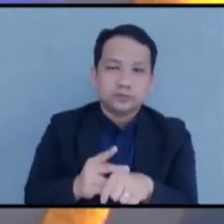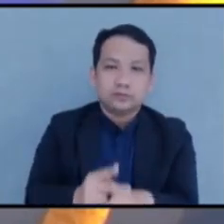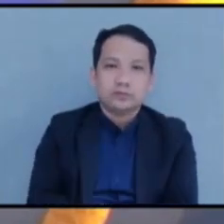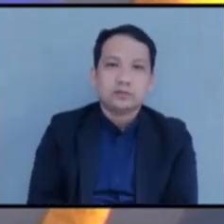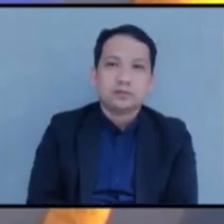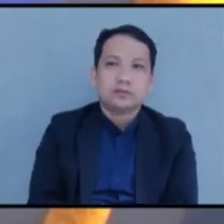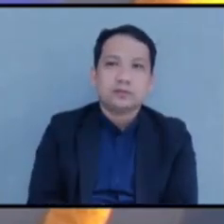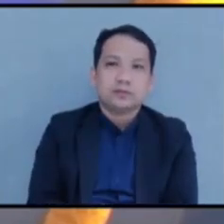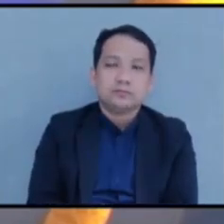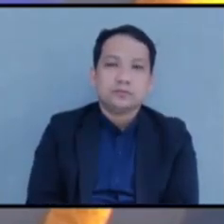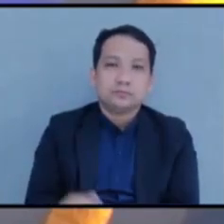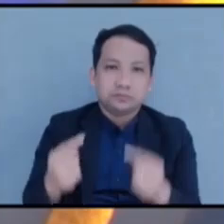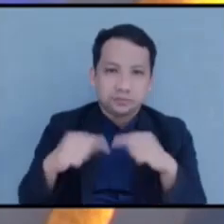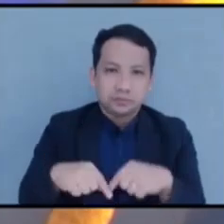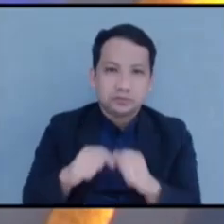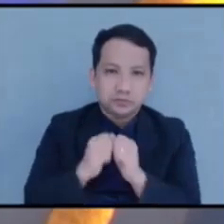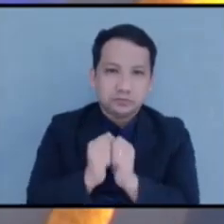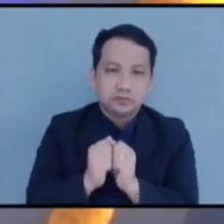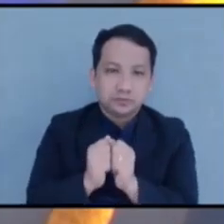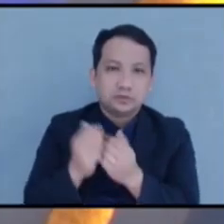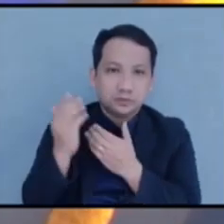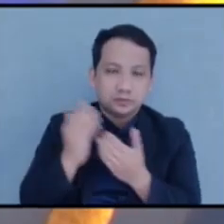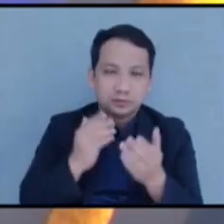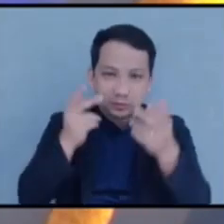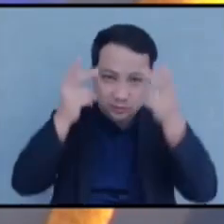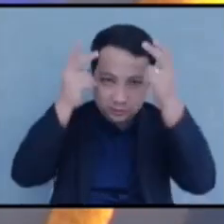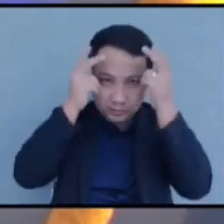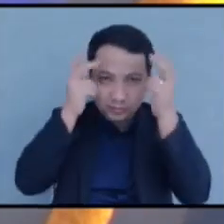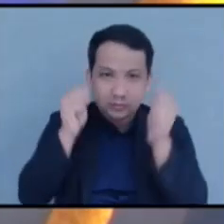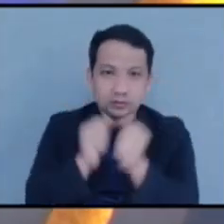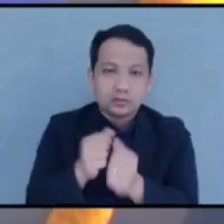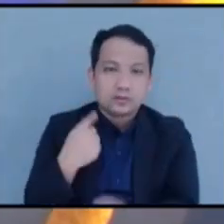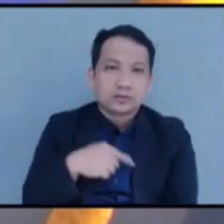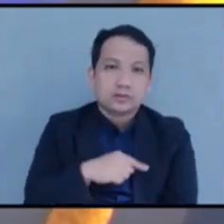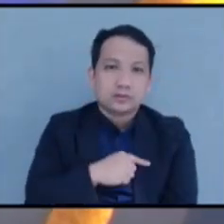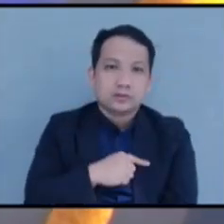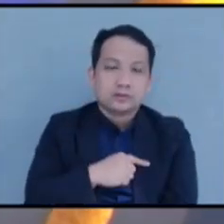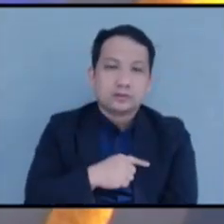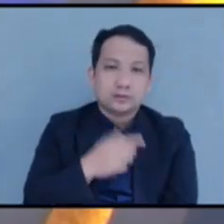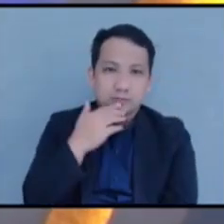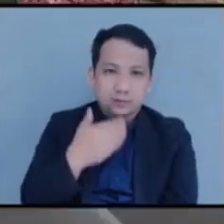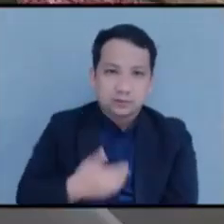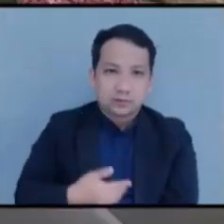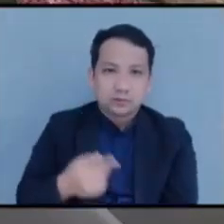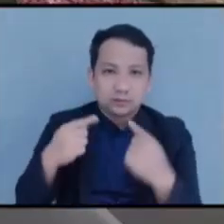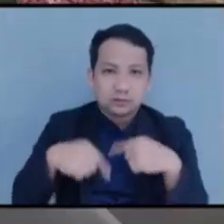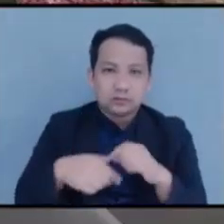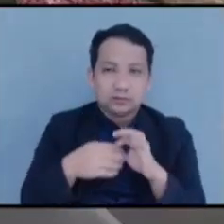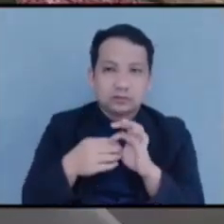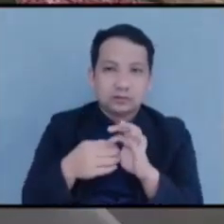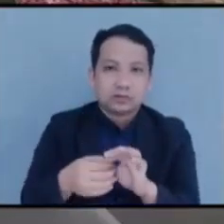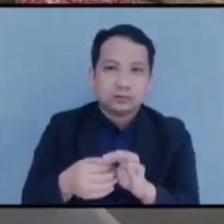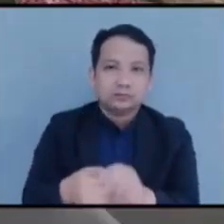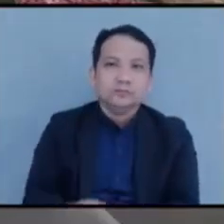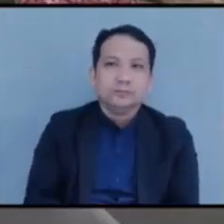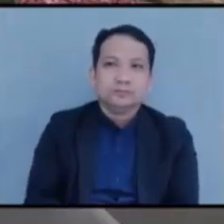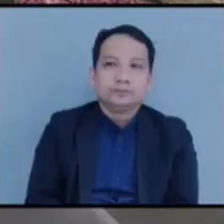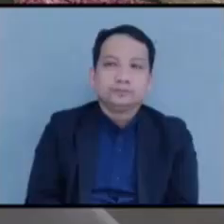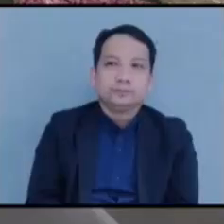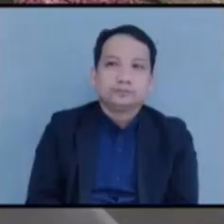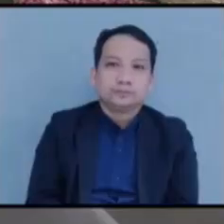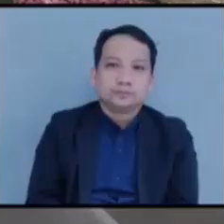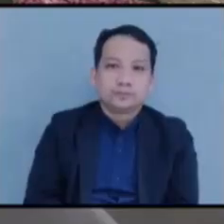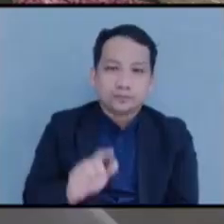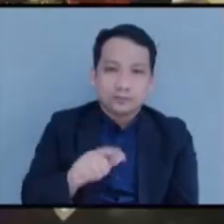natin ngayon ang mga nag-uwi ng corona sa naturang Patimpalak. Welcome dito sa Rise and Shine Pilipinas. Sela Lasher ang